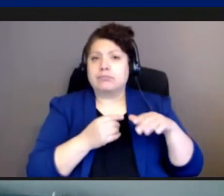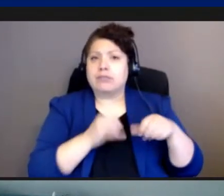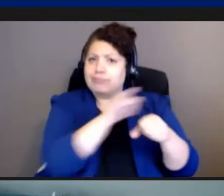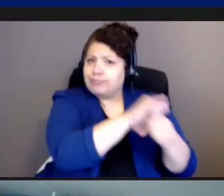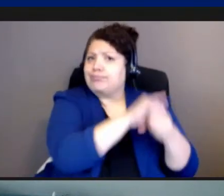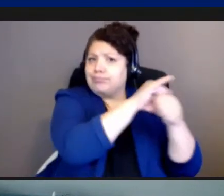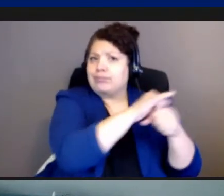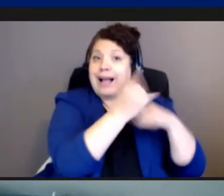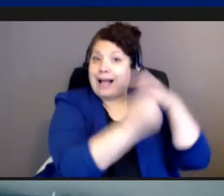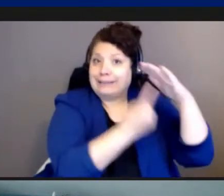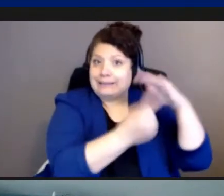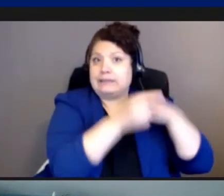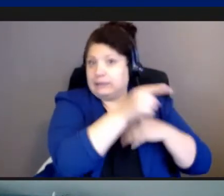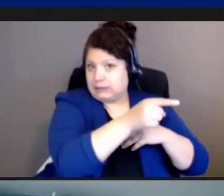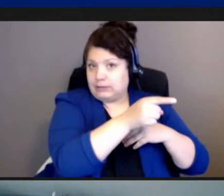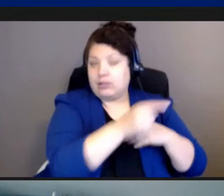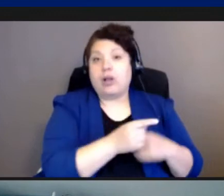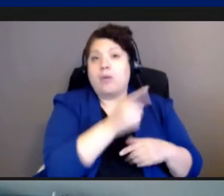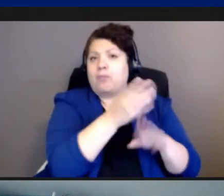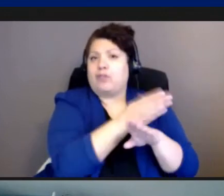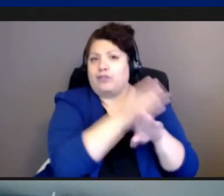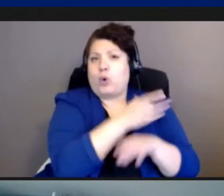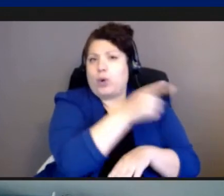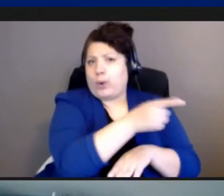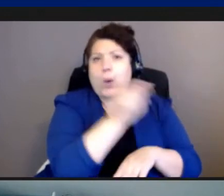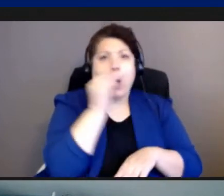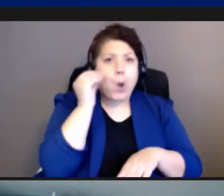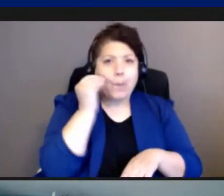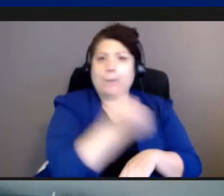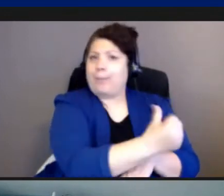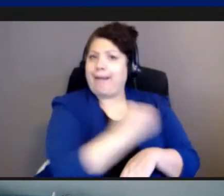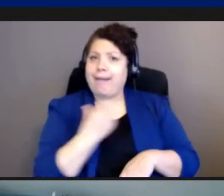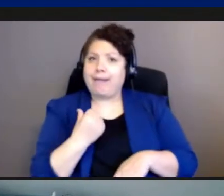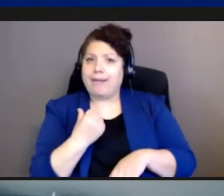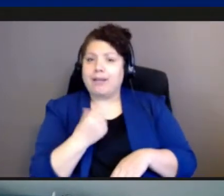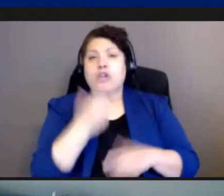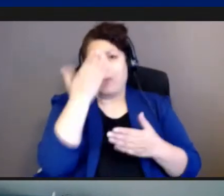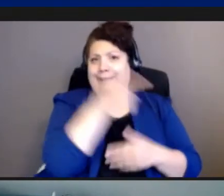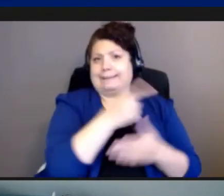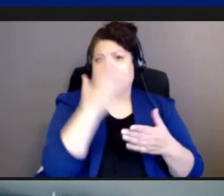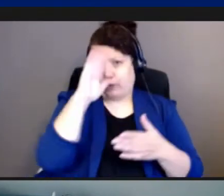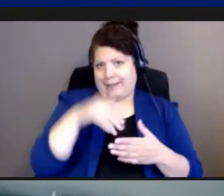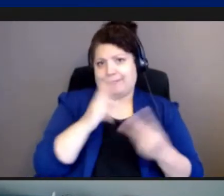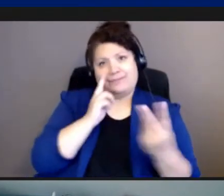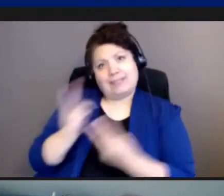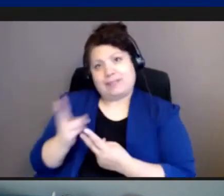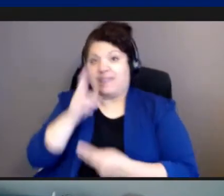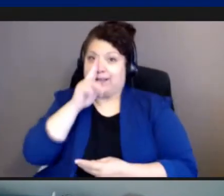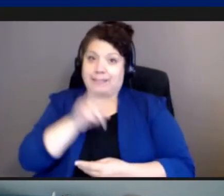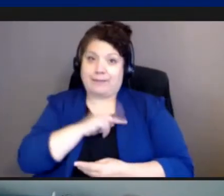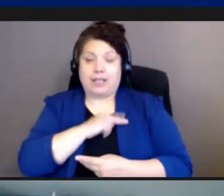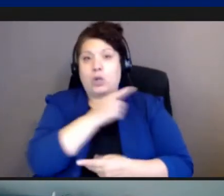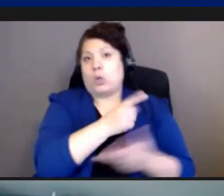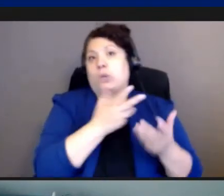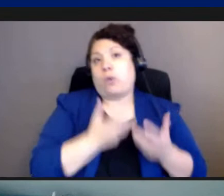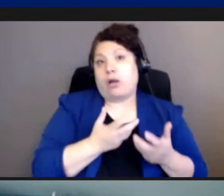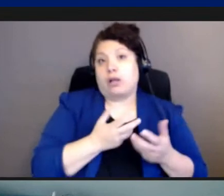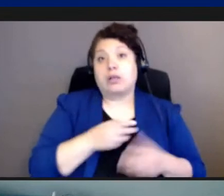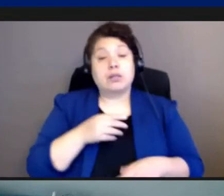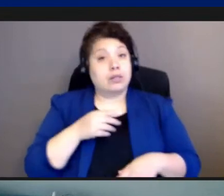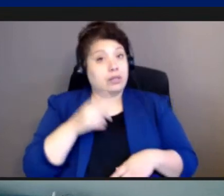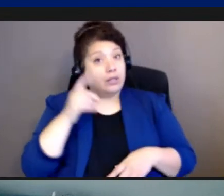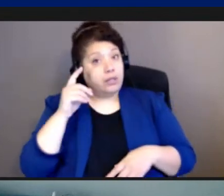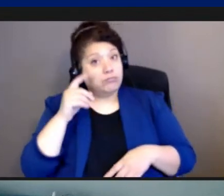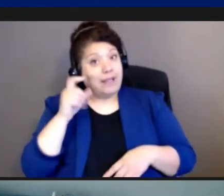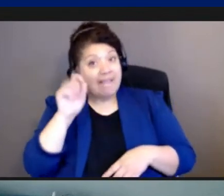they were coming to visit. Moving down into more risky territory is the person does go home, but then